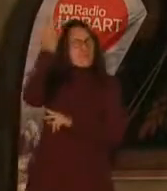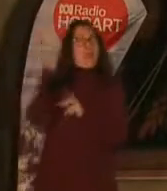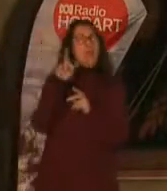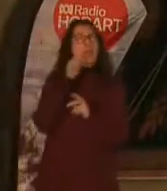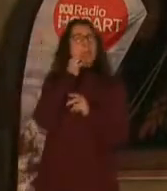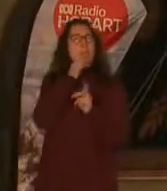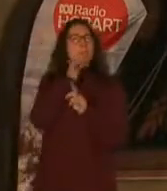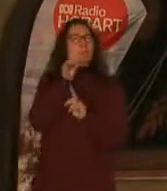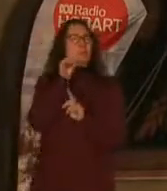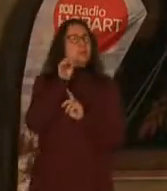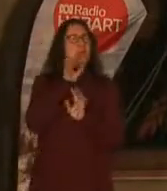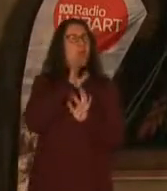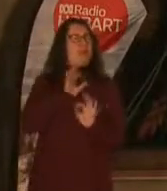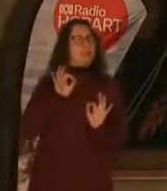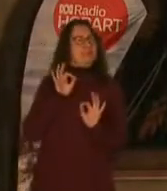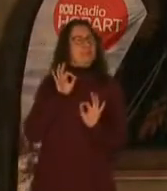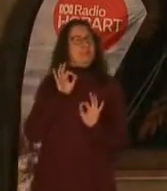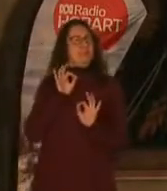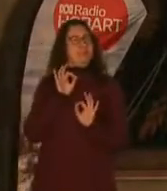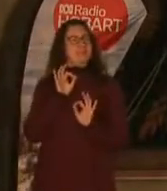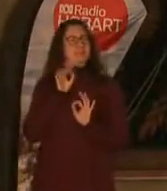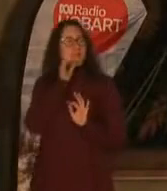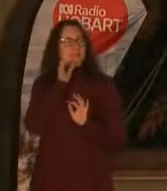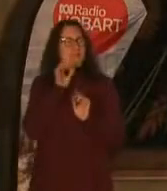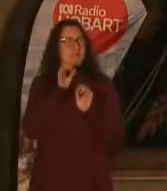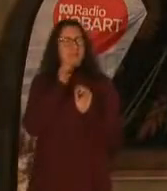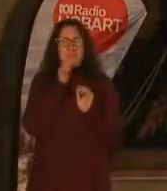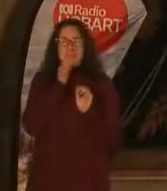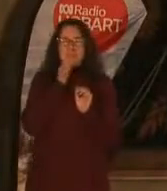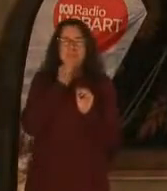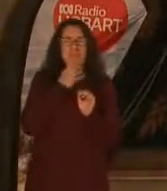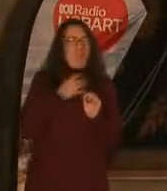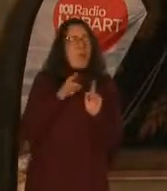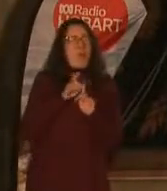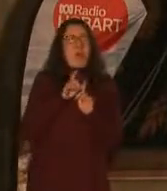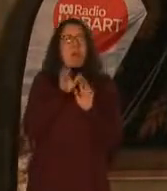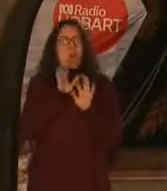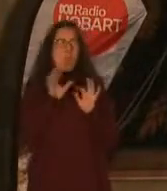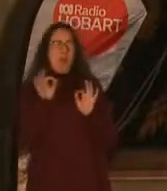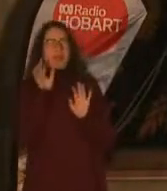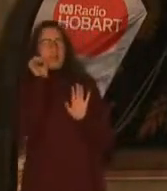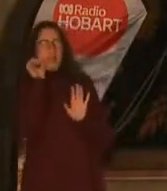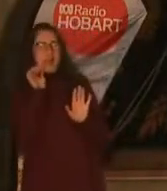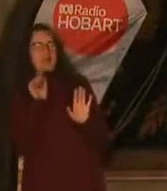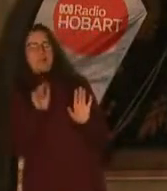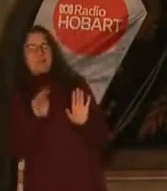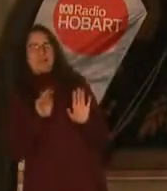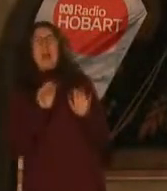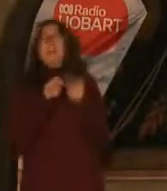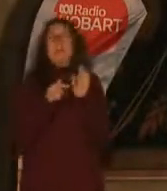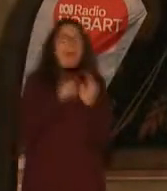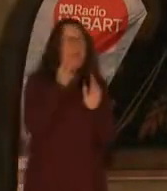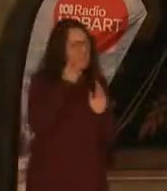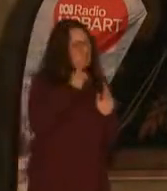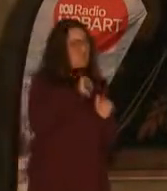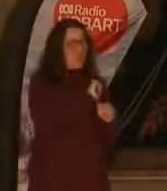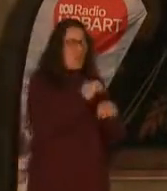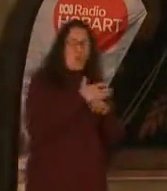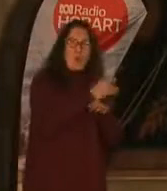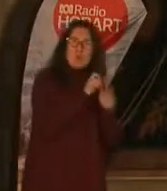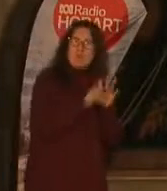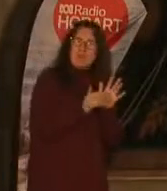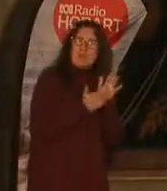a community-based, you know, language revival, you know, worker, I suppose, you know, having so much experience